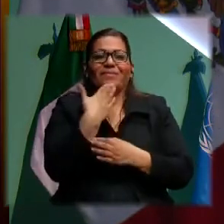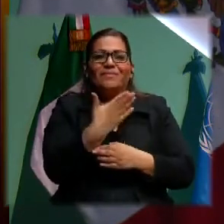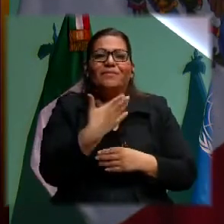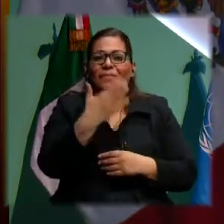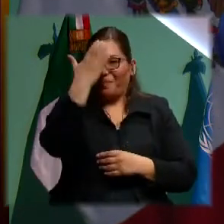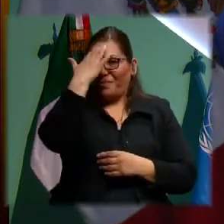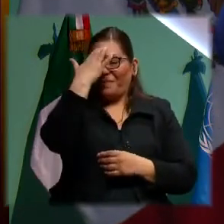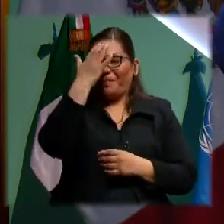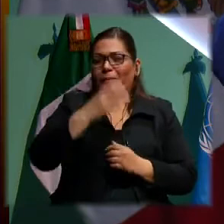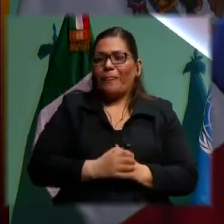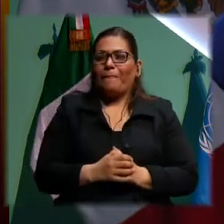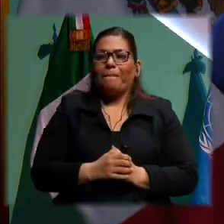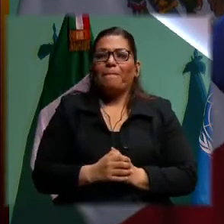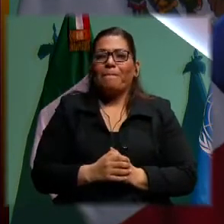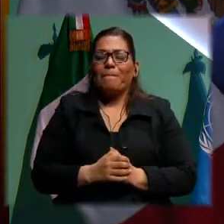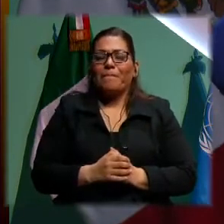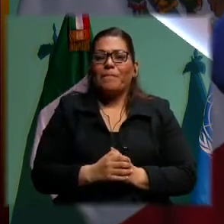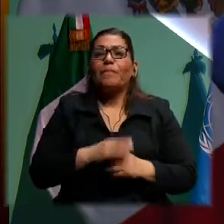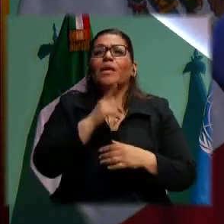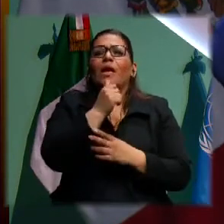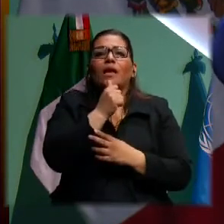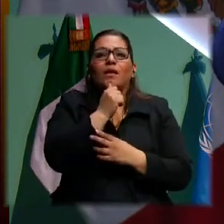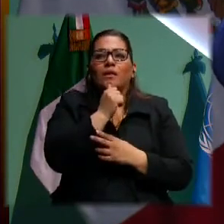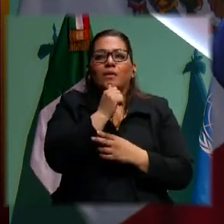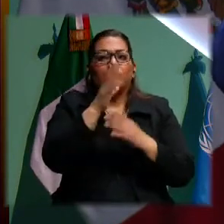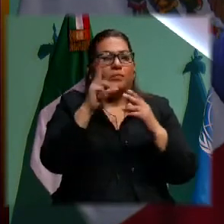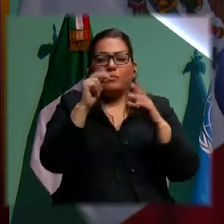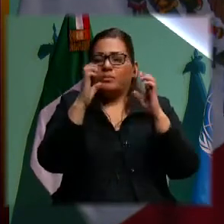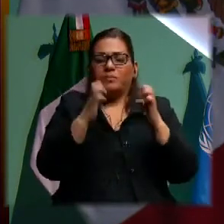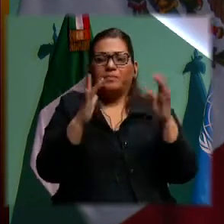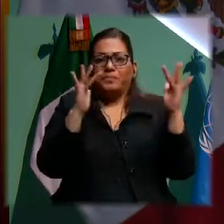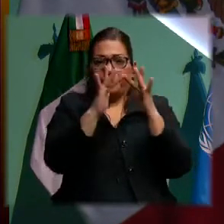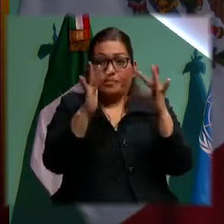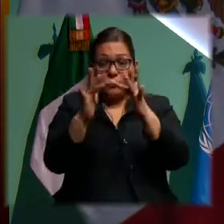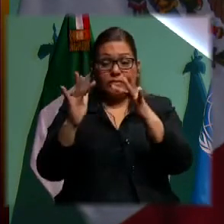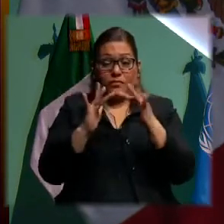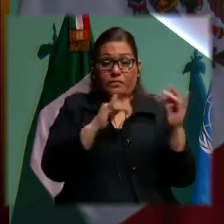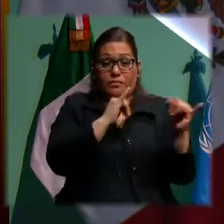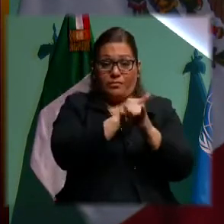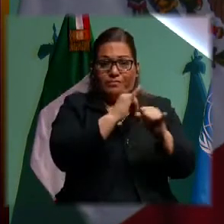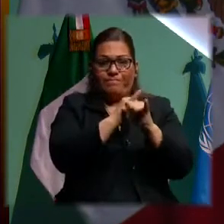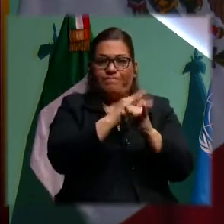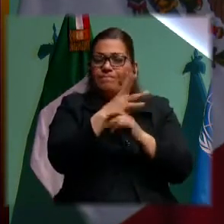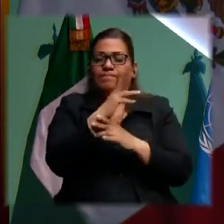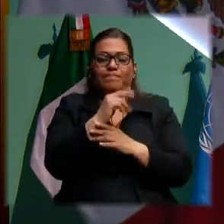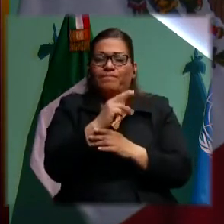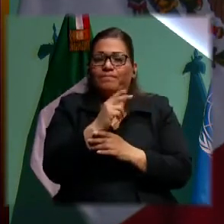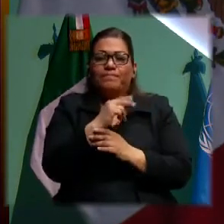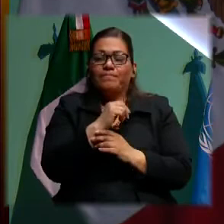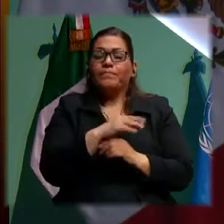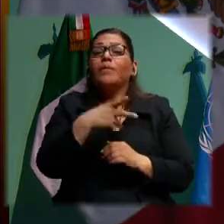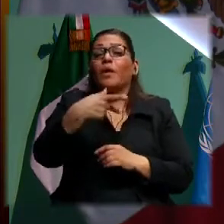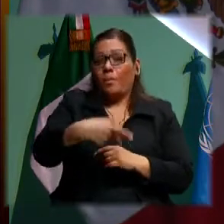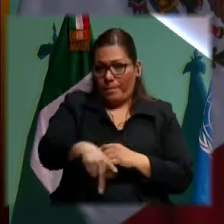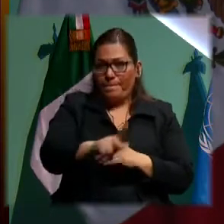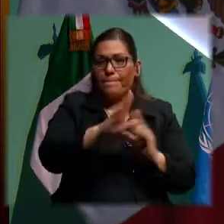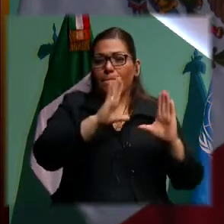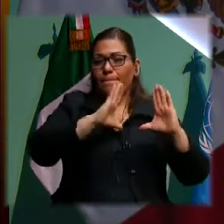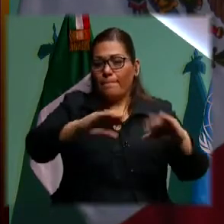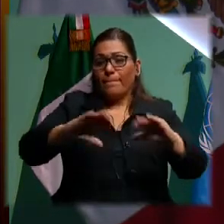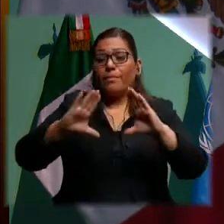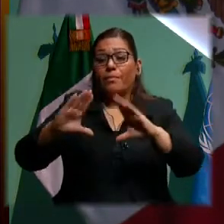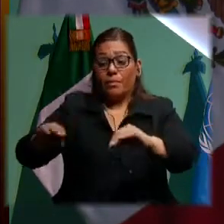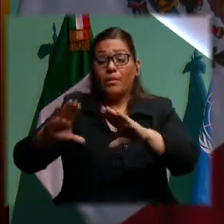because we're not yet connected to the overall internet, but are learning how to use the